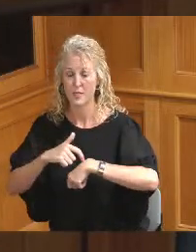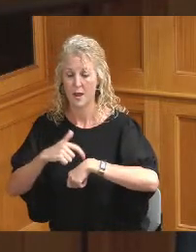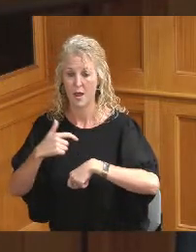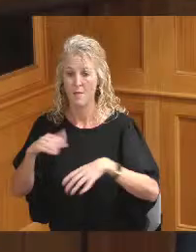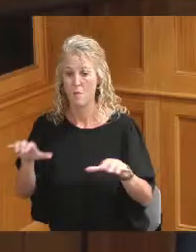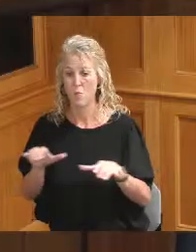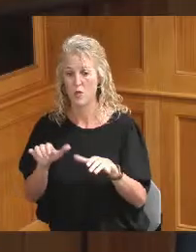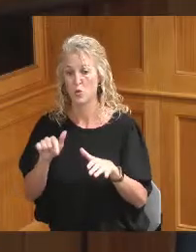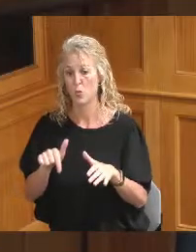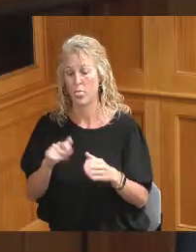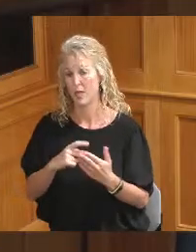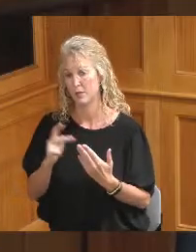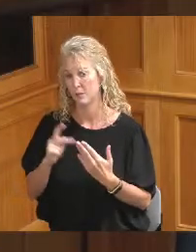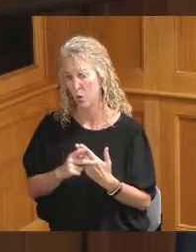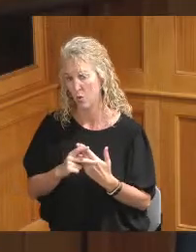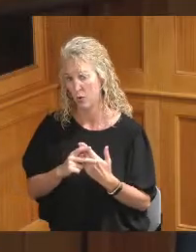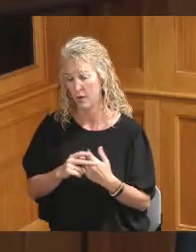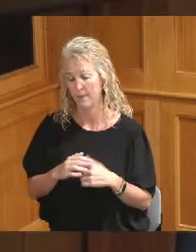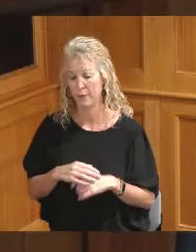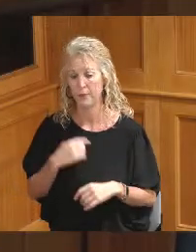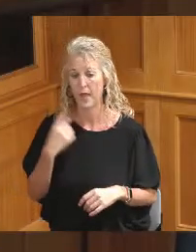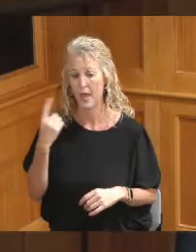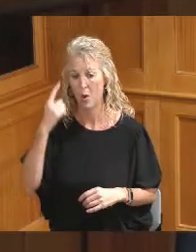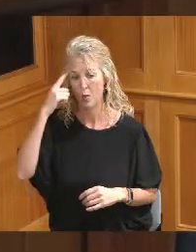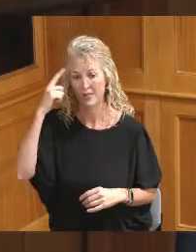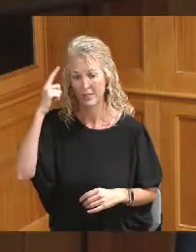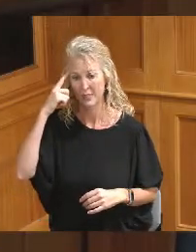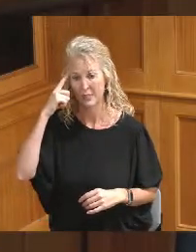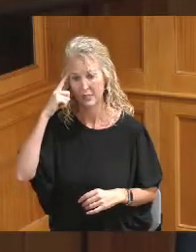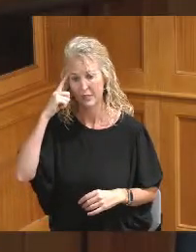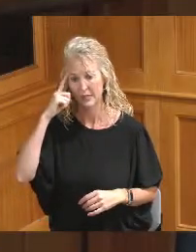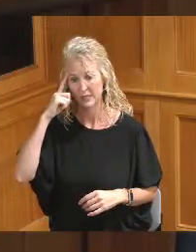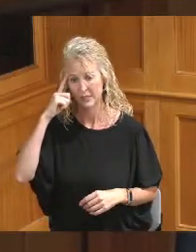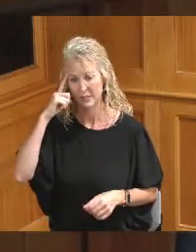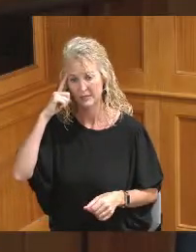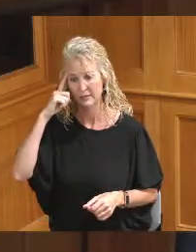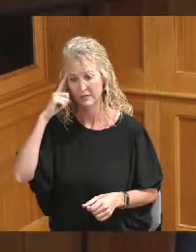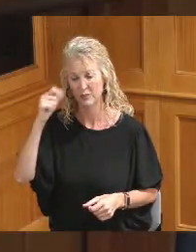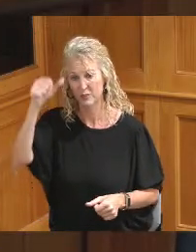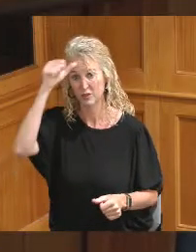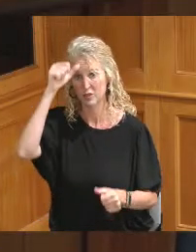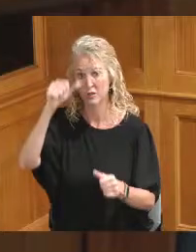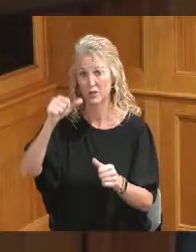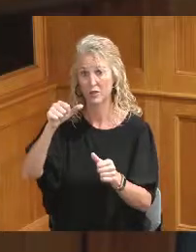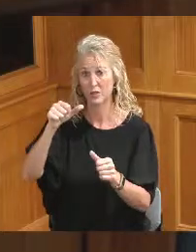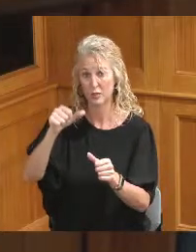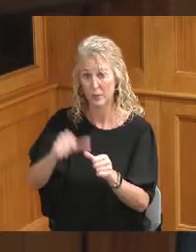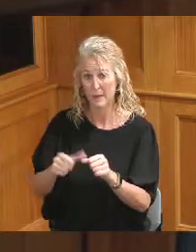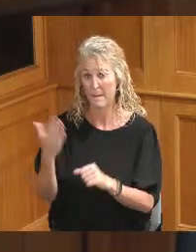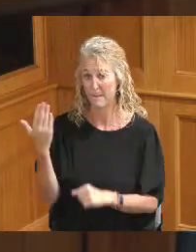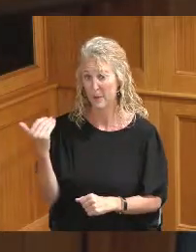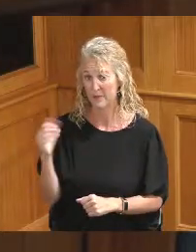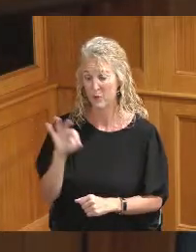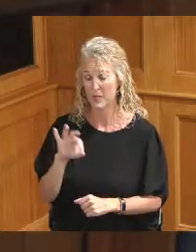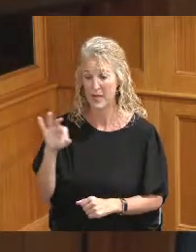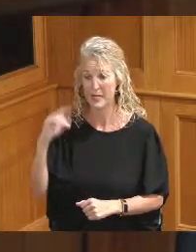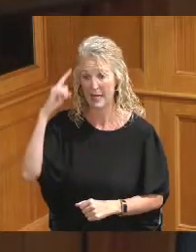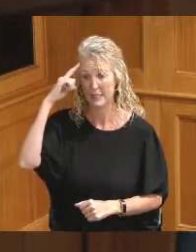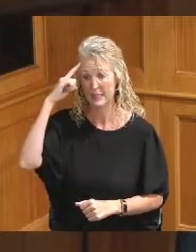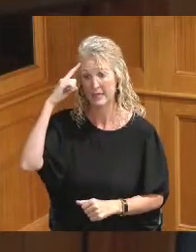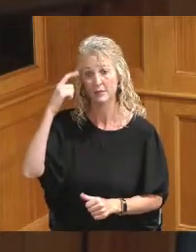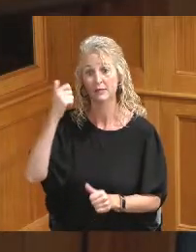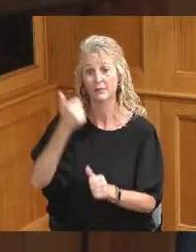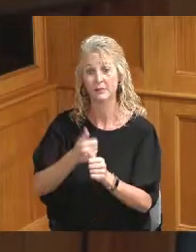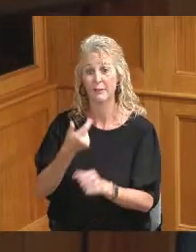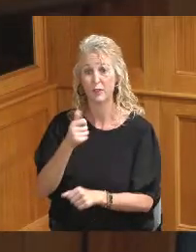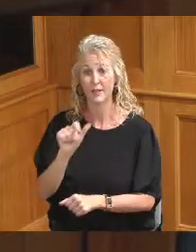things, I equate that to pumping your own gas. We used to pump our own gas and pay 99 cents a gallon, and they would